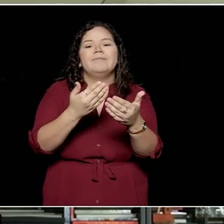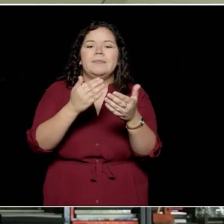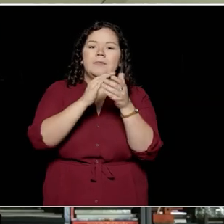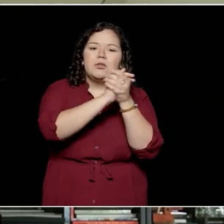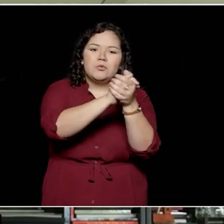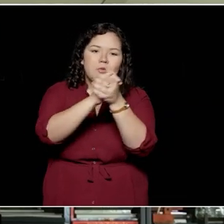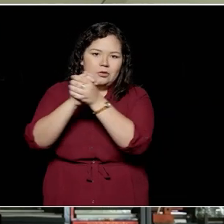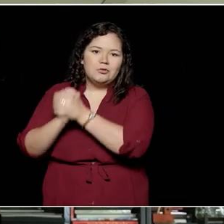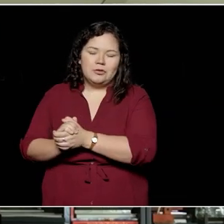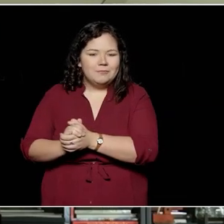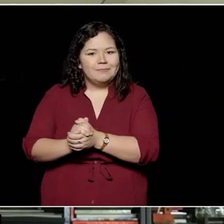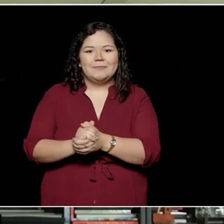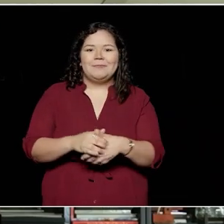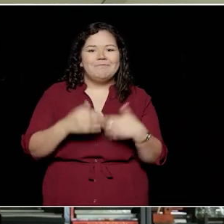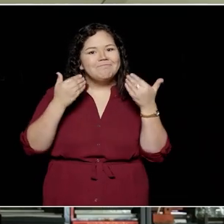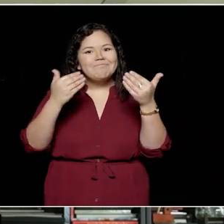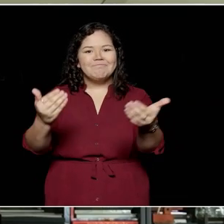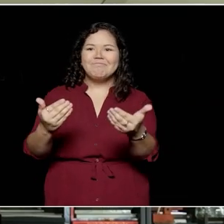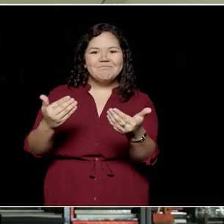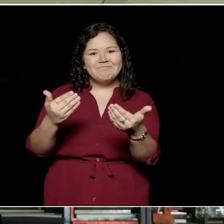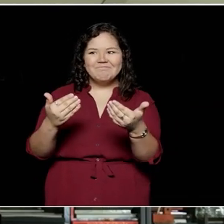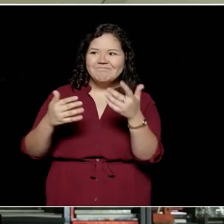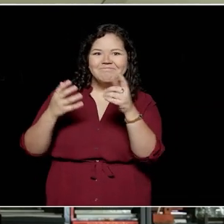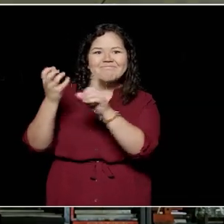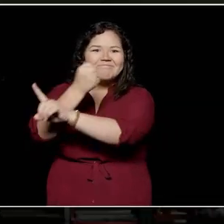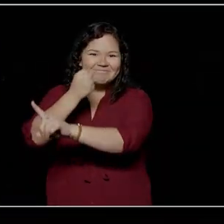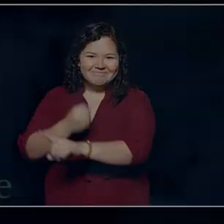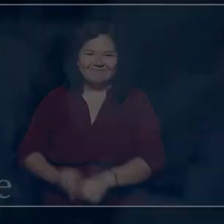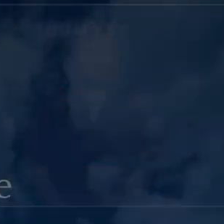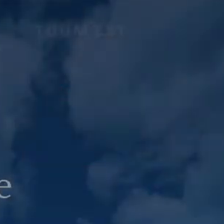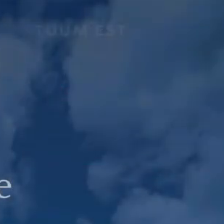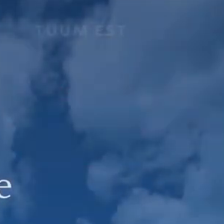Warmest congratulations, and go, class of 2020.